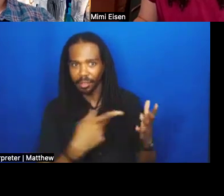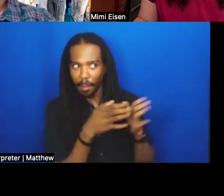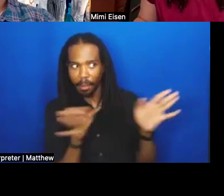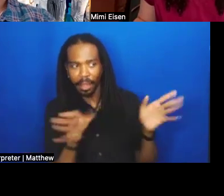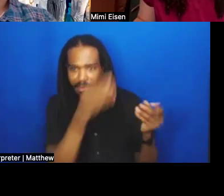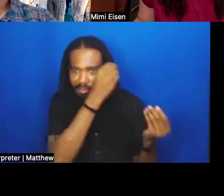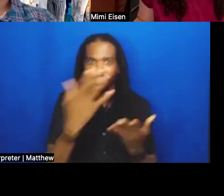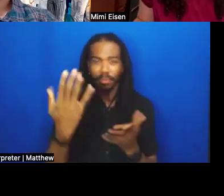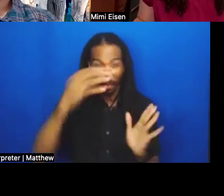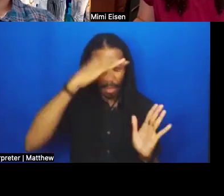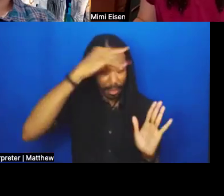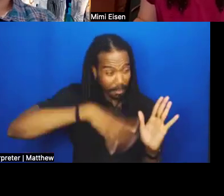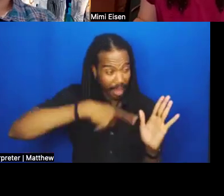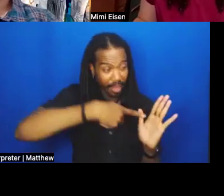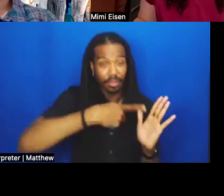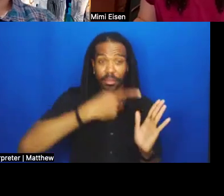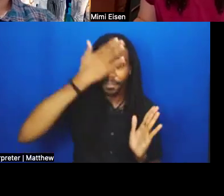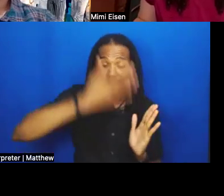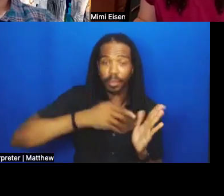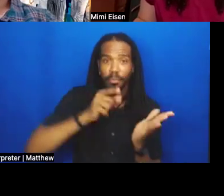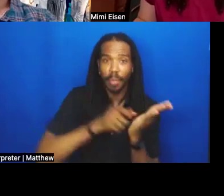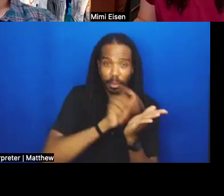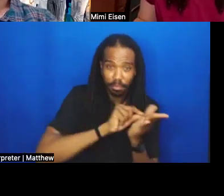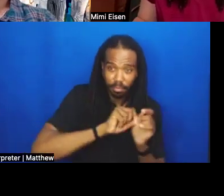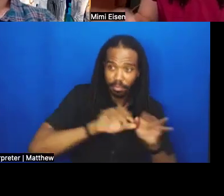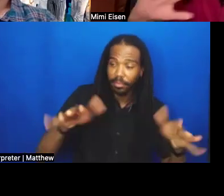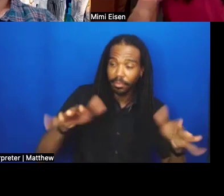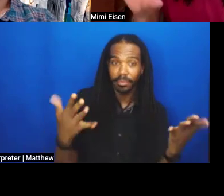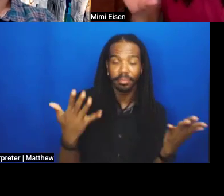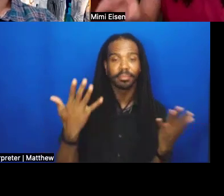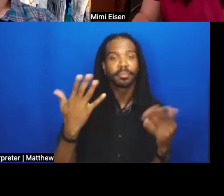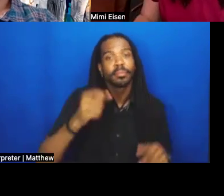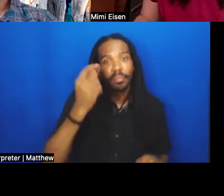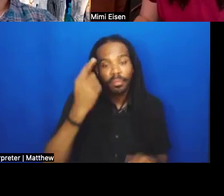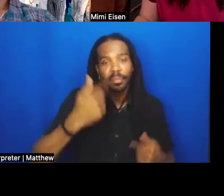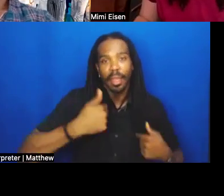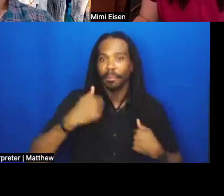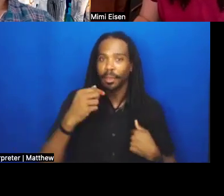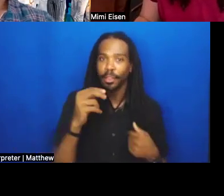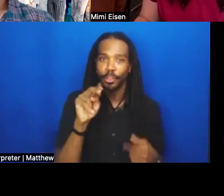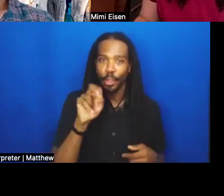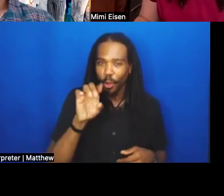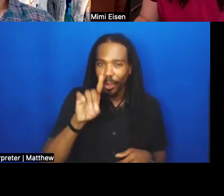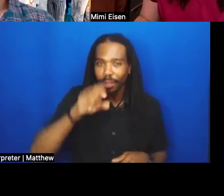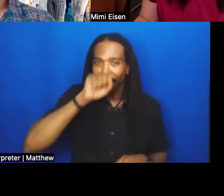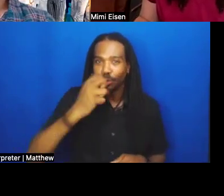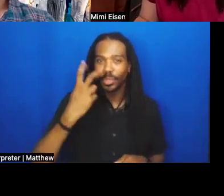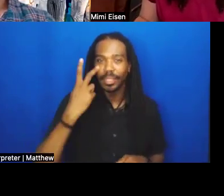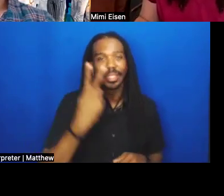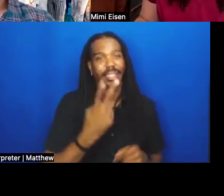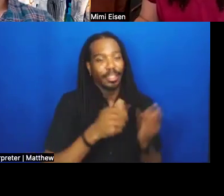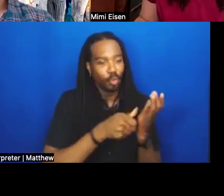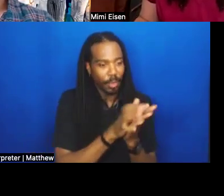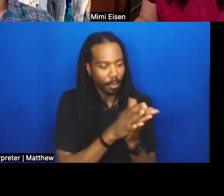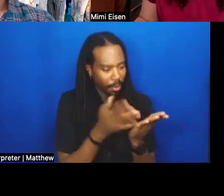really cool facsimile. I'm a nerd like that on the front page of the newspaper. So it's another reason I like it and why a lot of